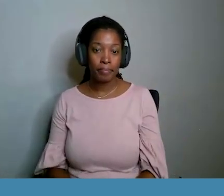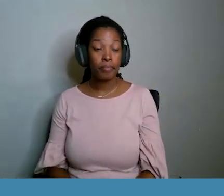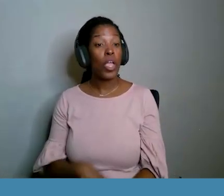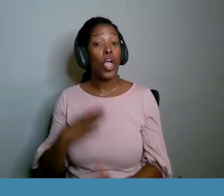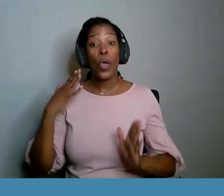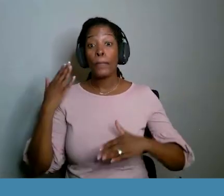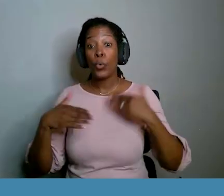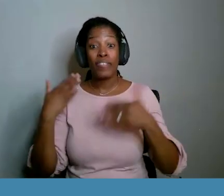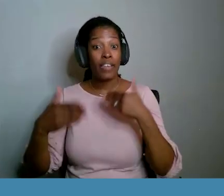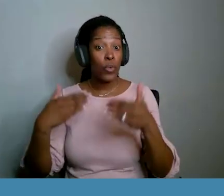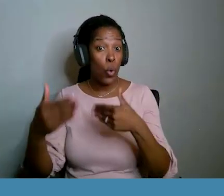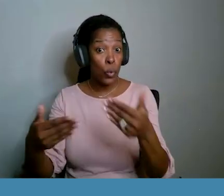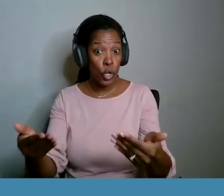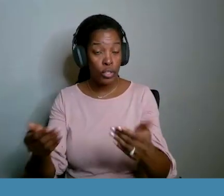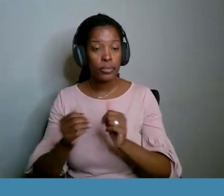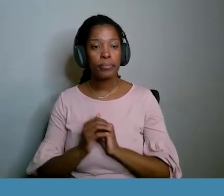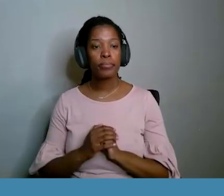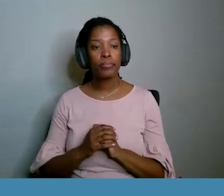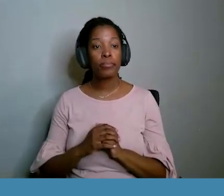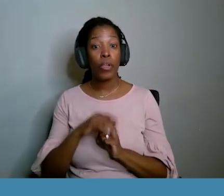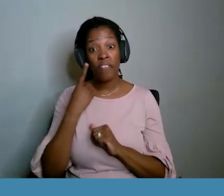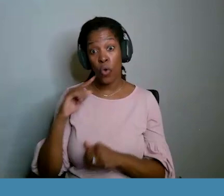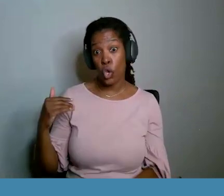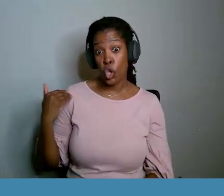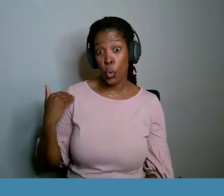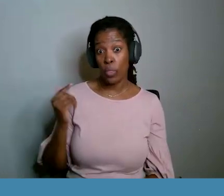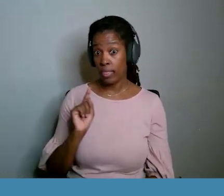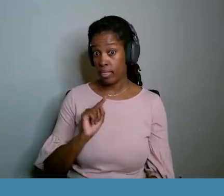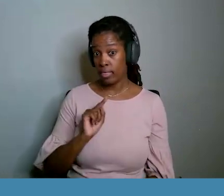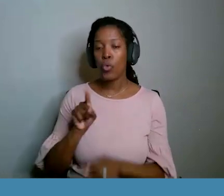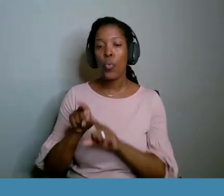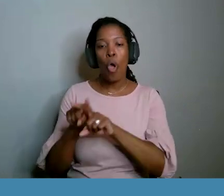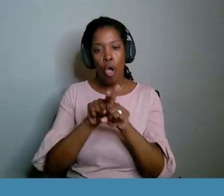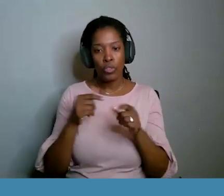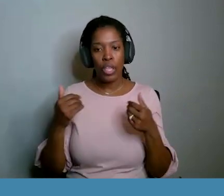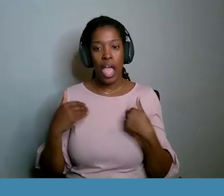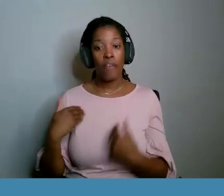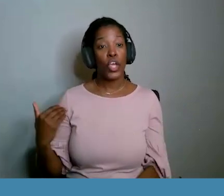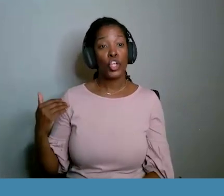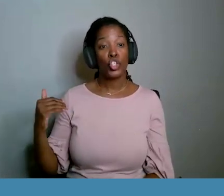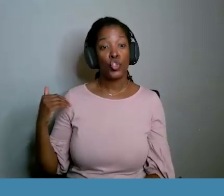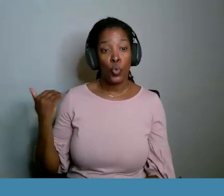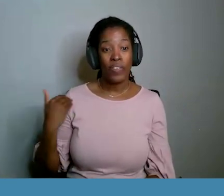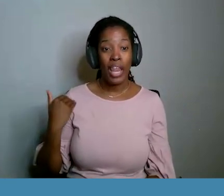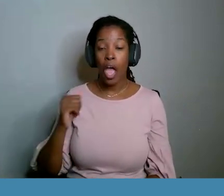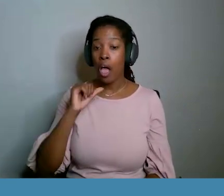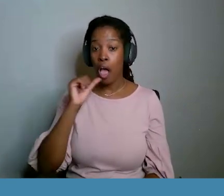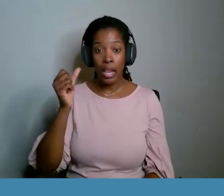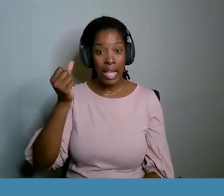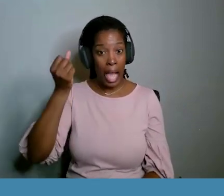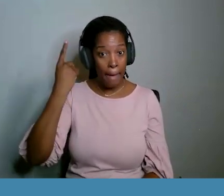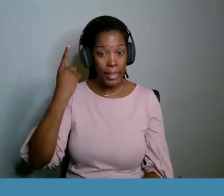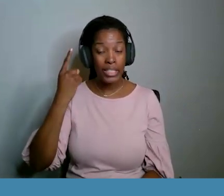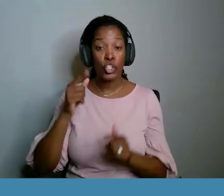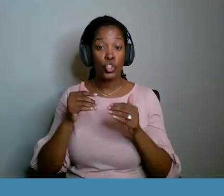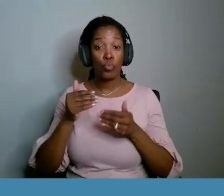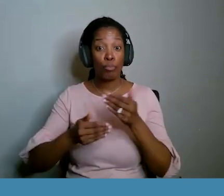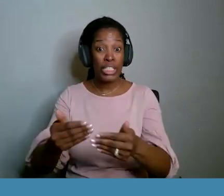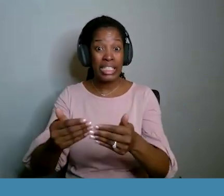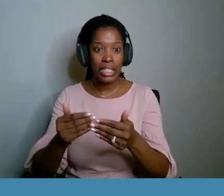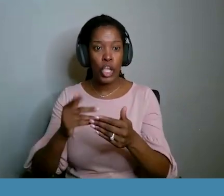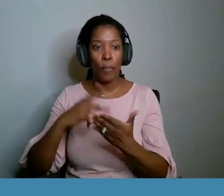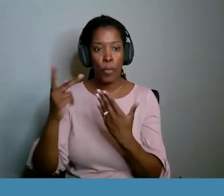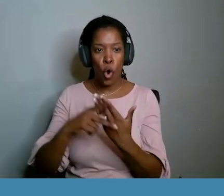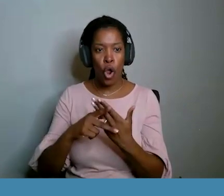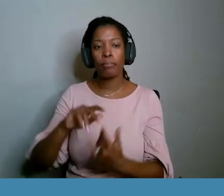Moving forward, for the youth, you also have the Juvenile Incompetent to Proceed program, or JITPs. So these are